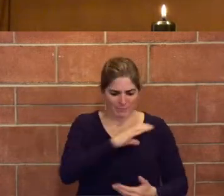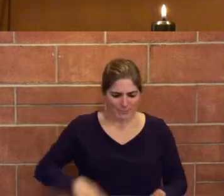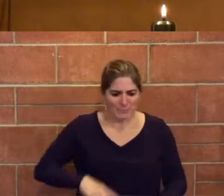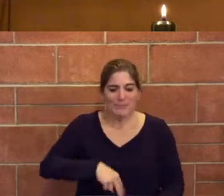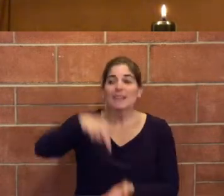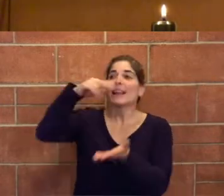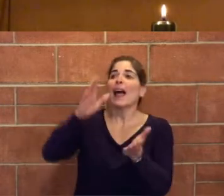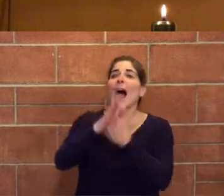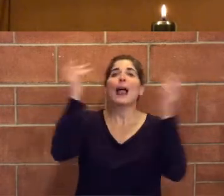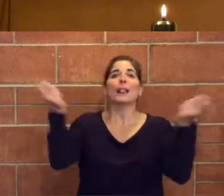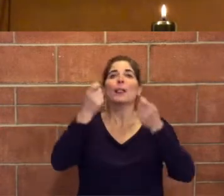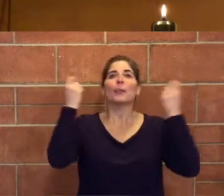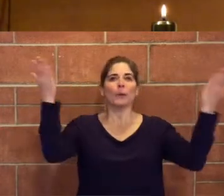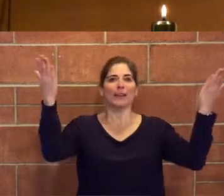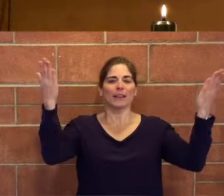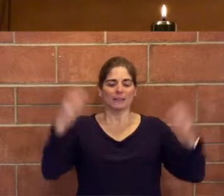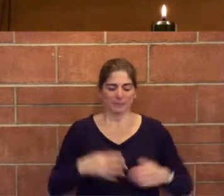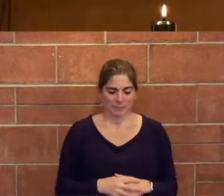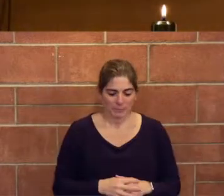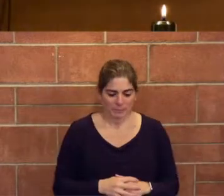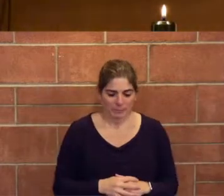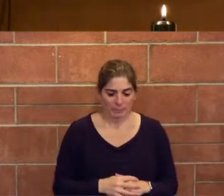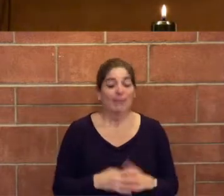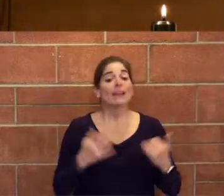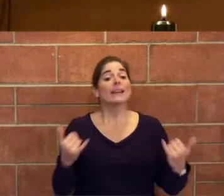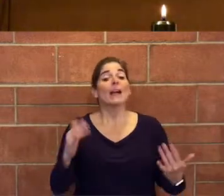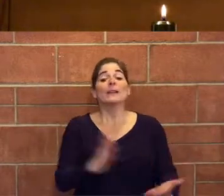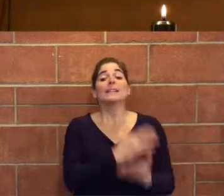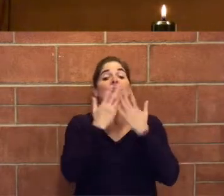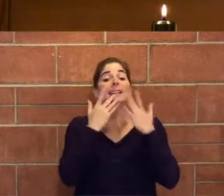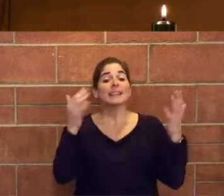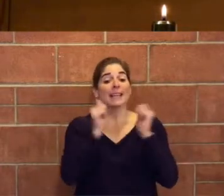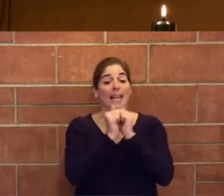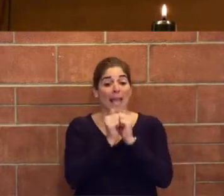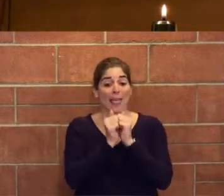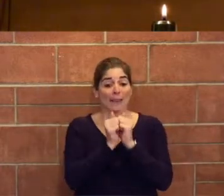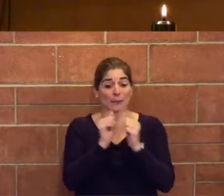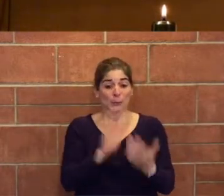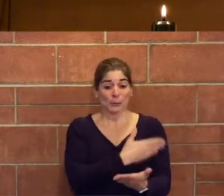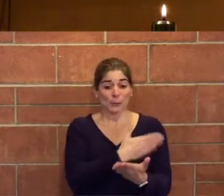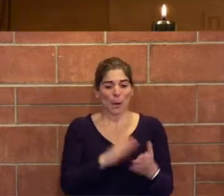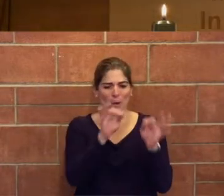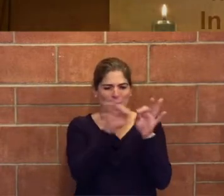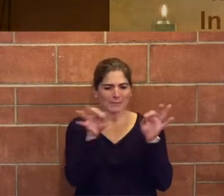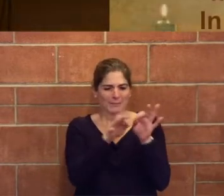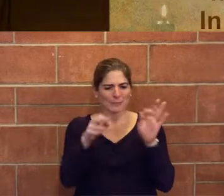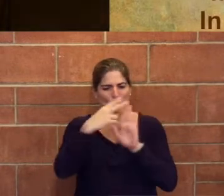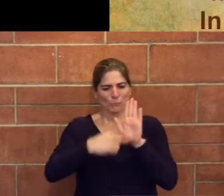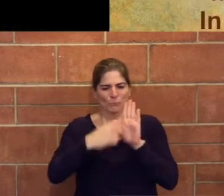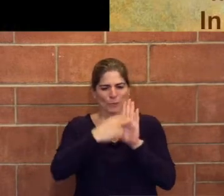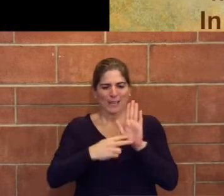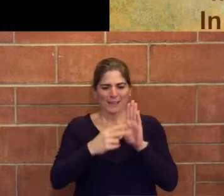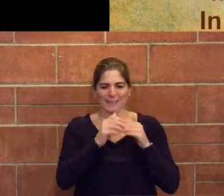He is risen indeed. Alleluia. Let us sing together our gathering hymn, Savior, Like a Shepherd, Lead Us.